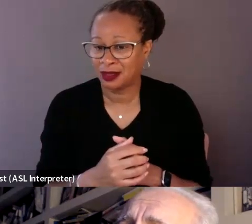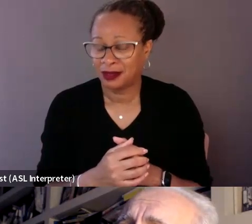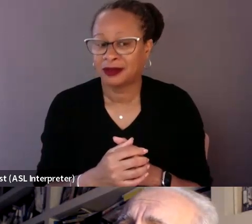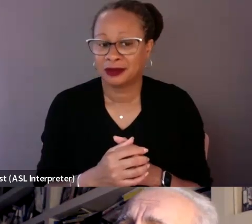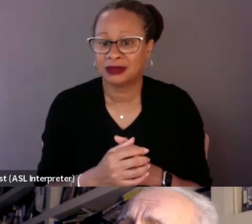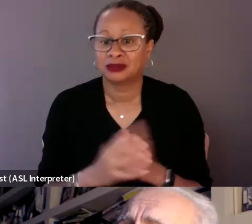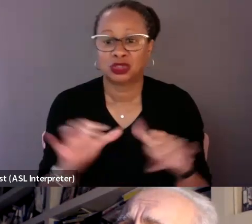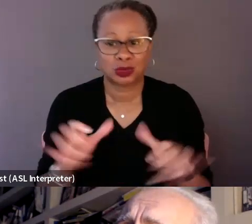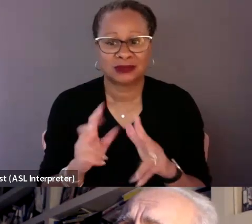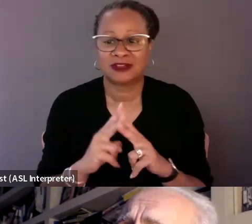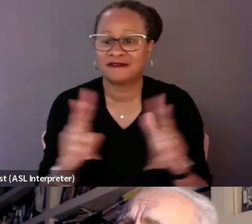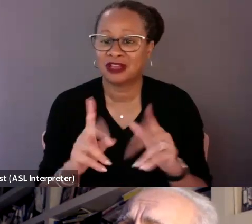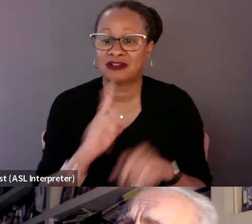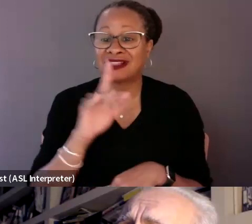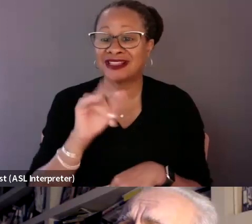realistic.